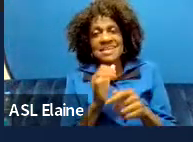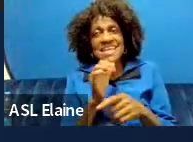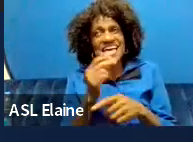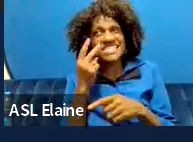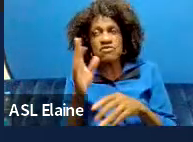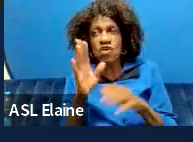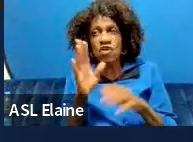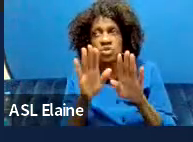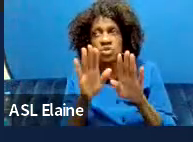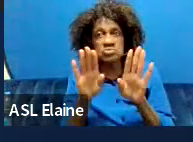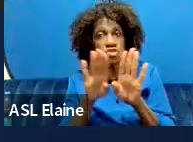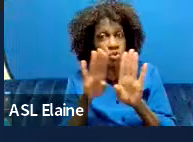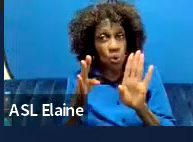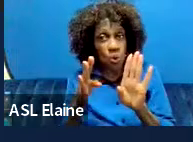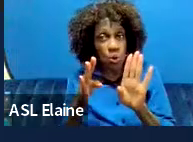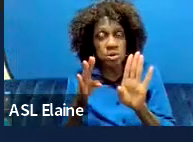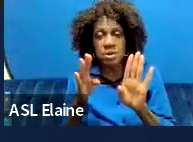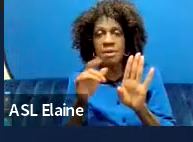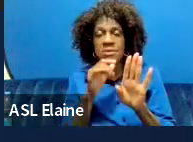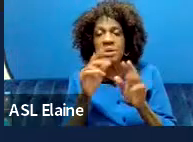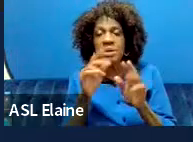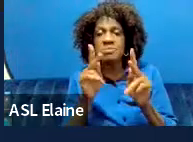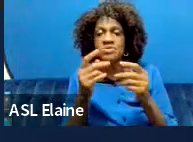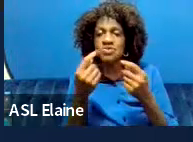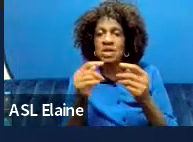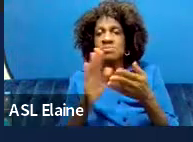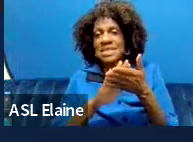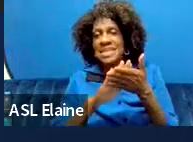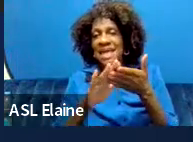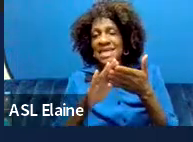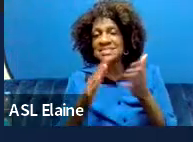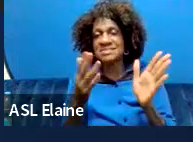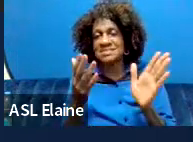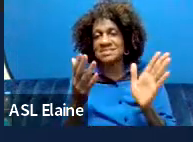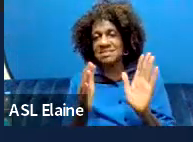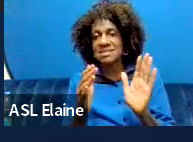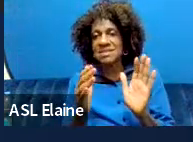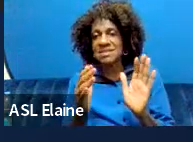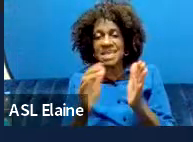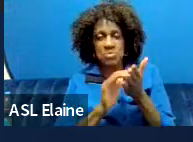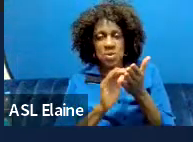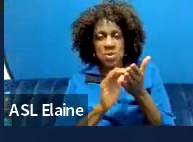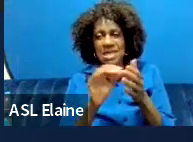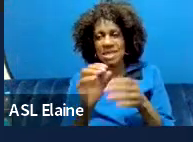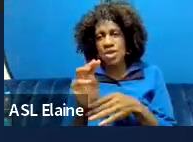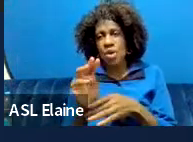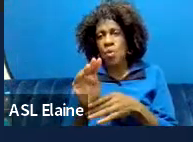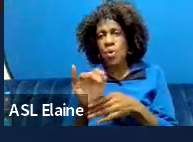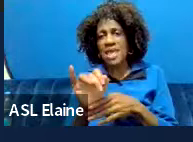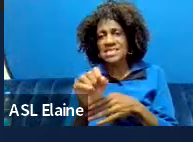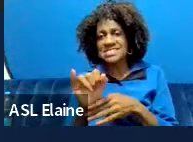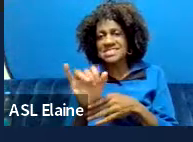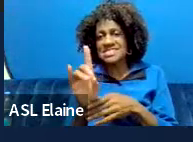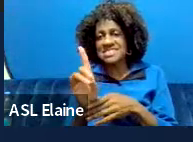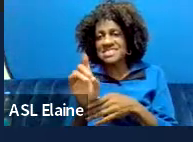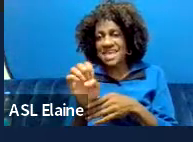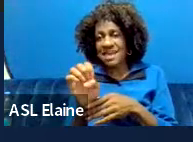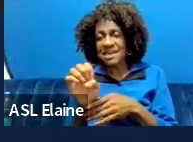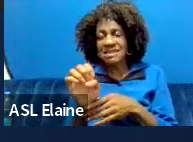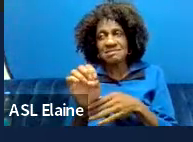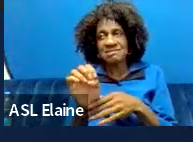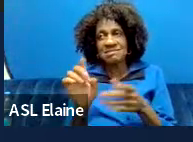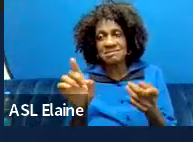door labels, but on where people are trying to be nice and have a wayside that's in Braille, like the waysides that Bill was just talking